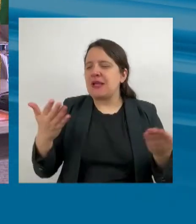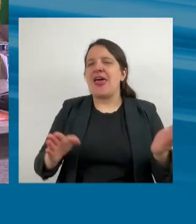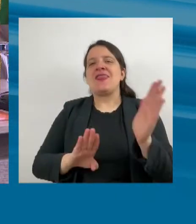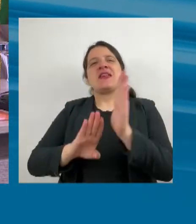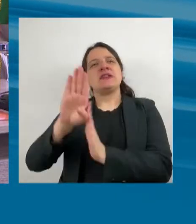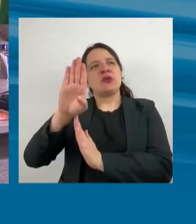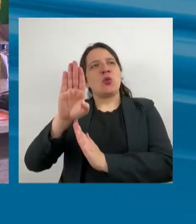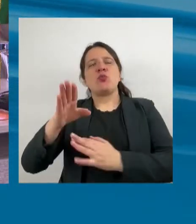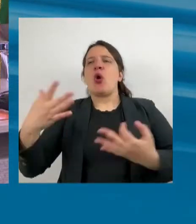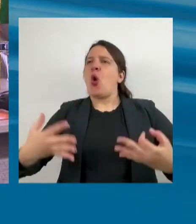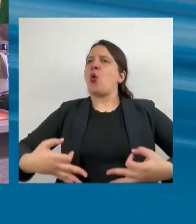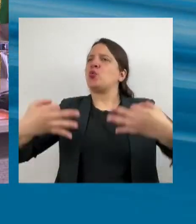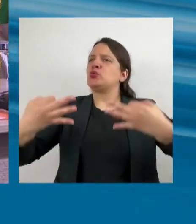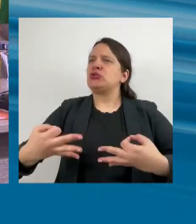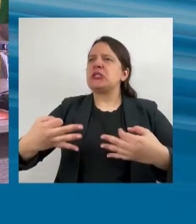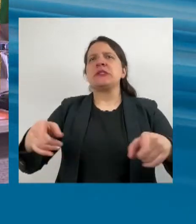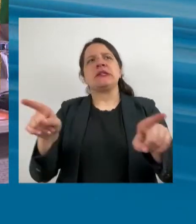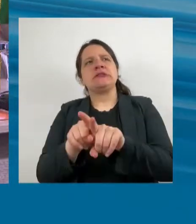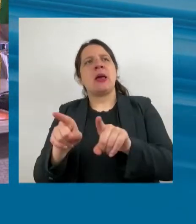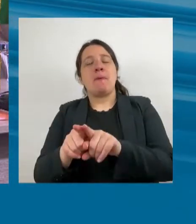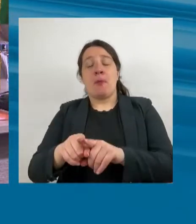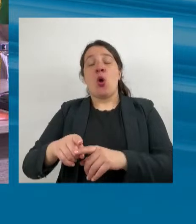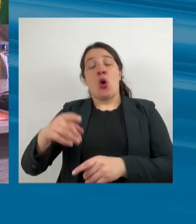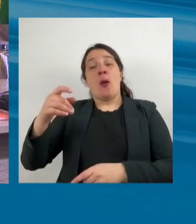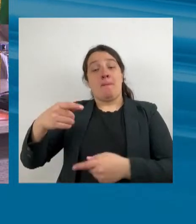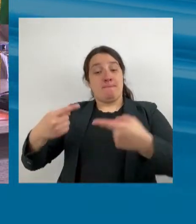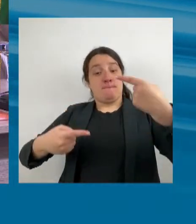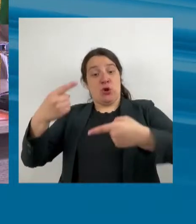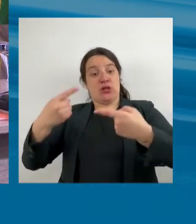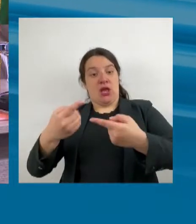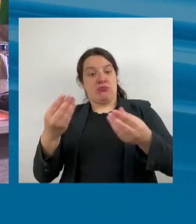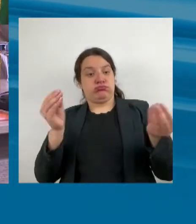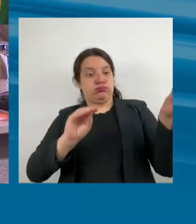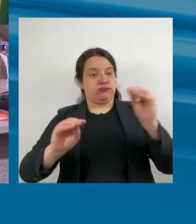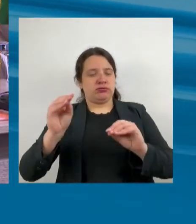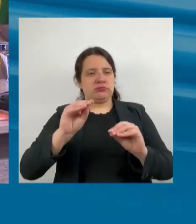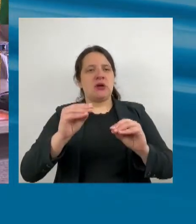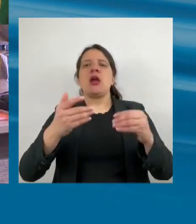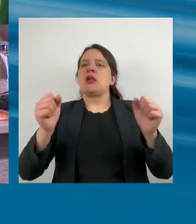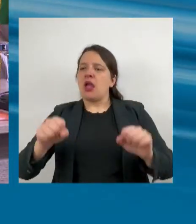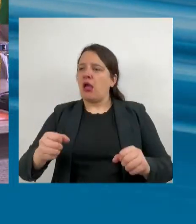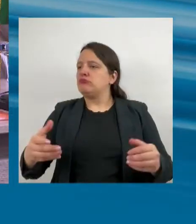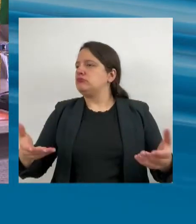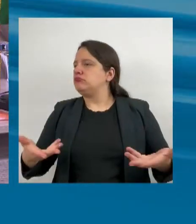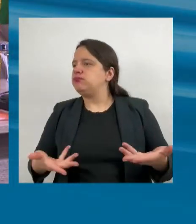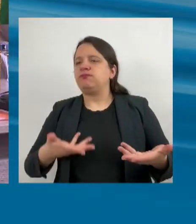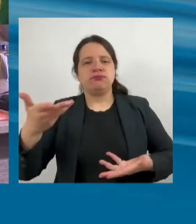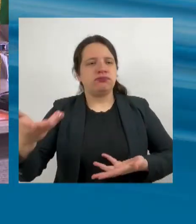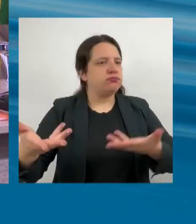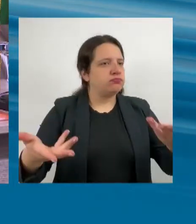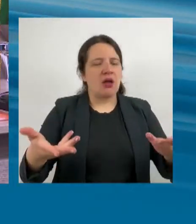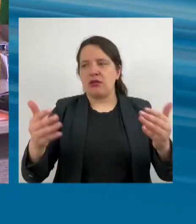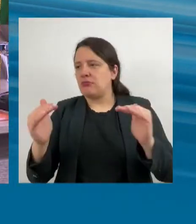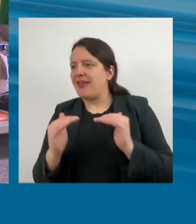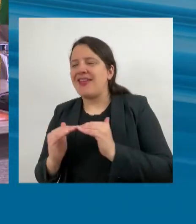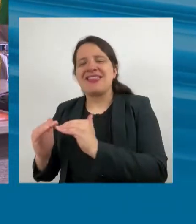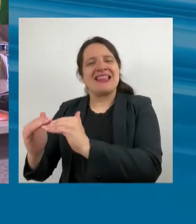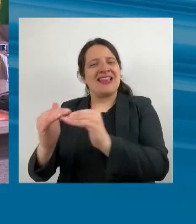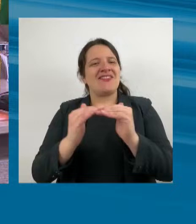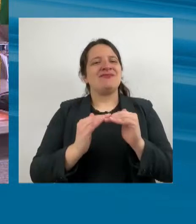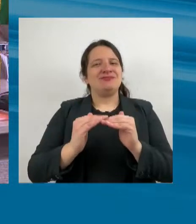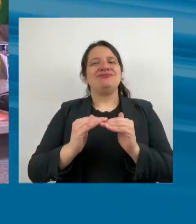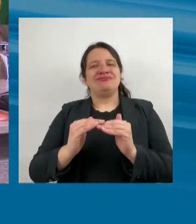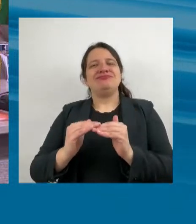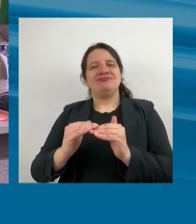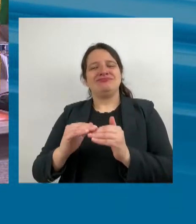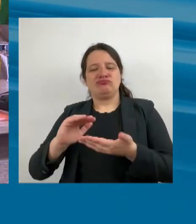model with justice, making sure that public policies are aimed at the equitable distribution of income and